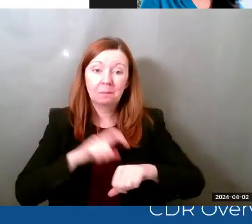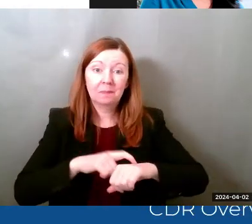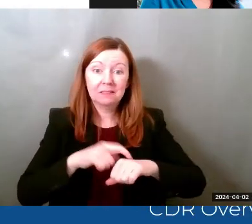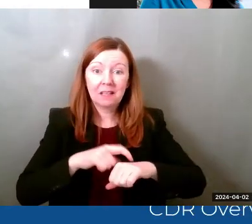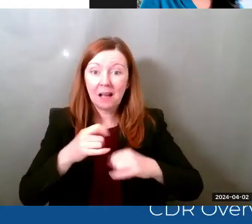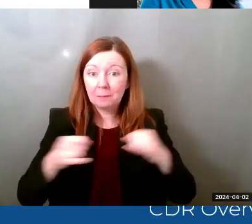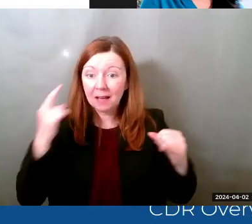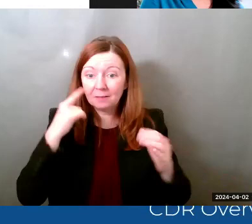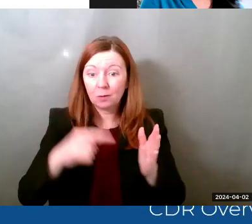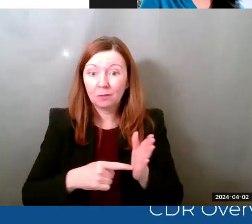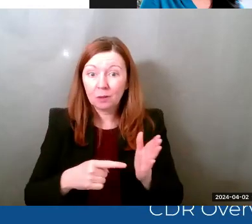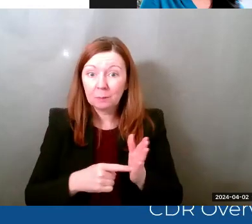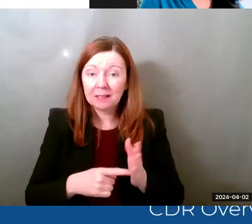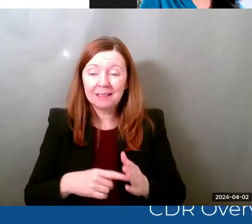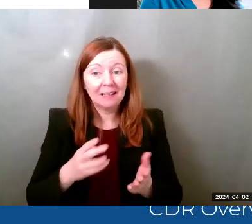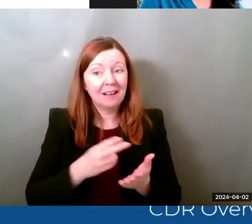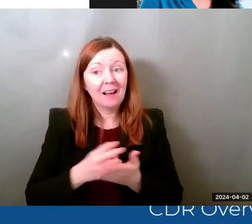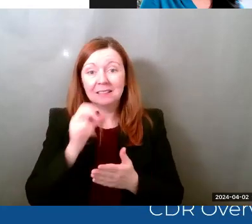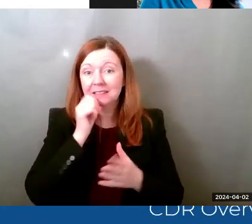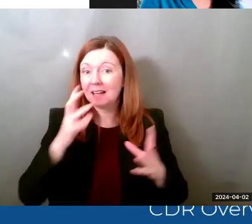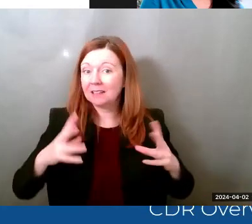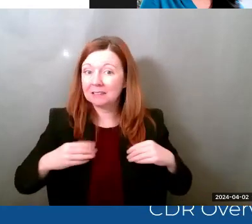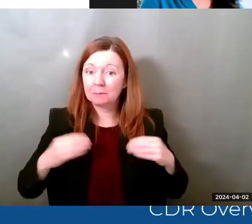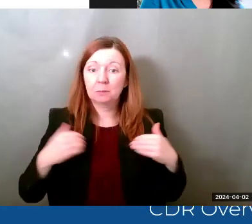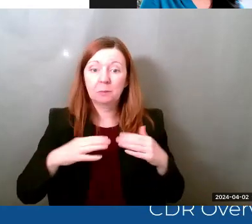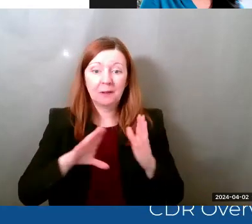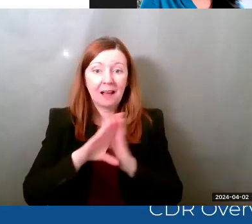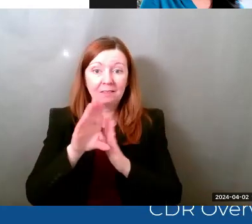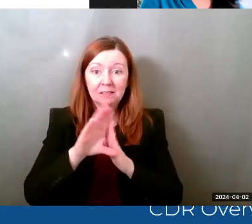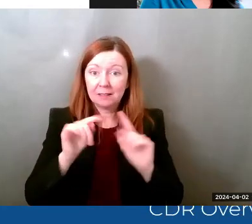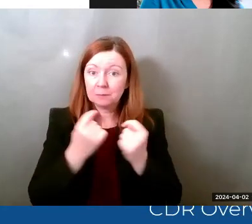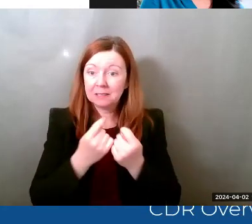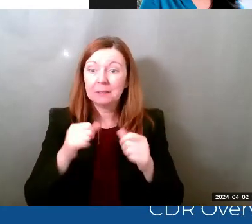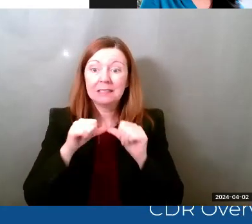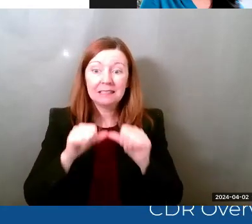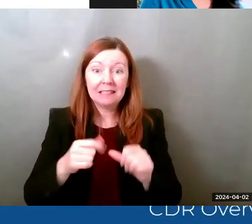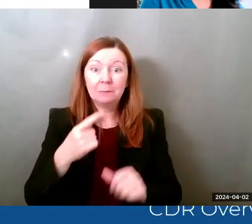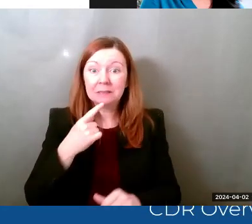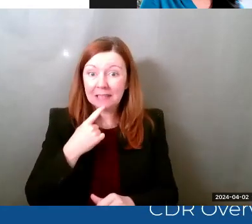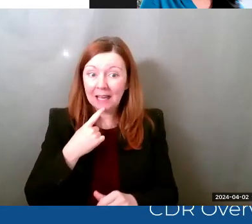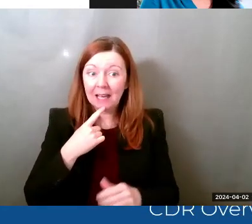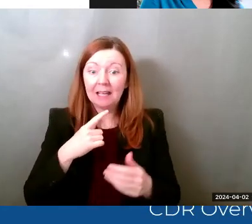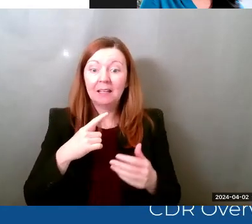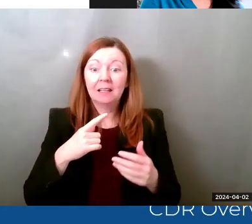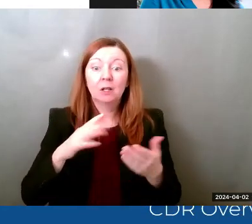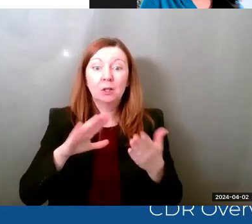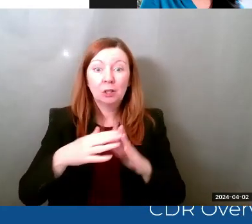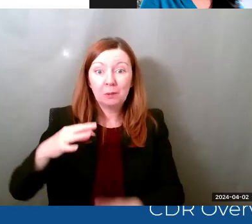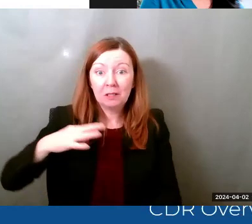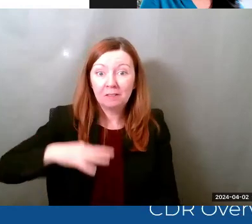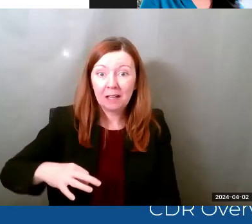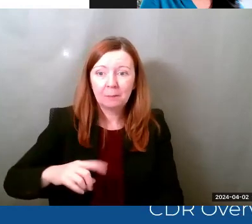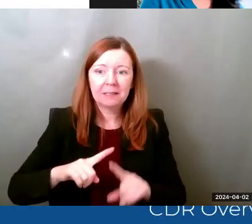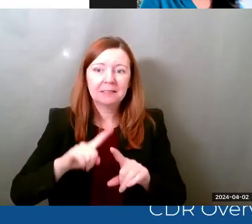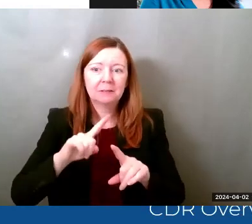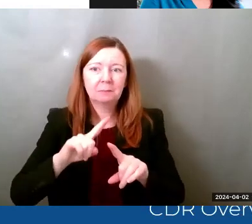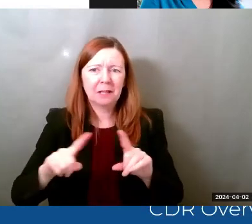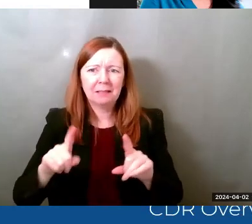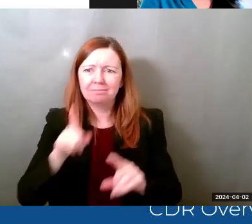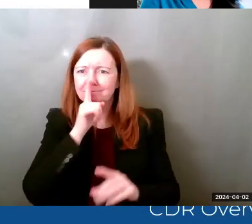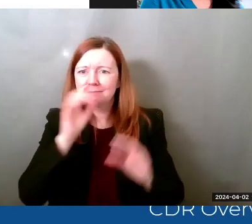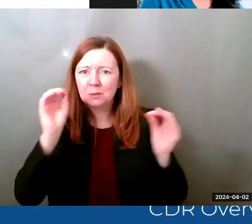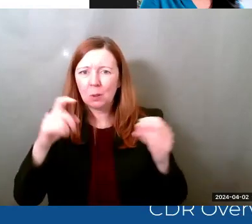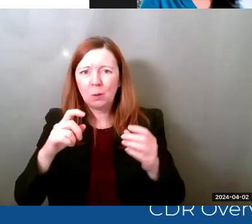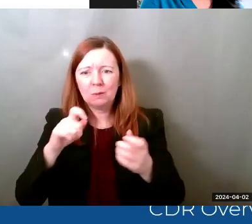affordability? It's honestly unacceptable to have the developer team keep making references to community benefits without any actual details. Thank